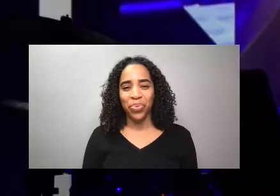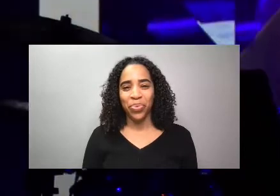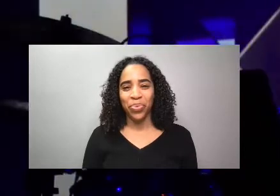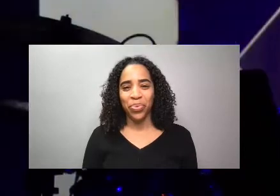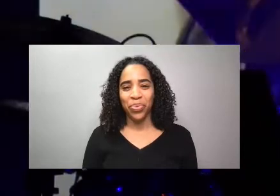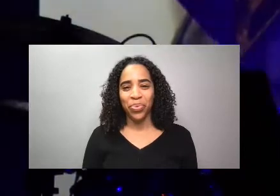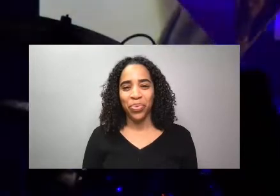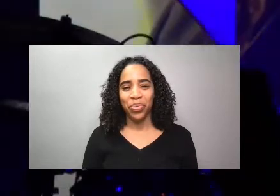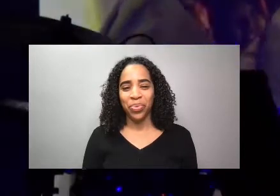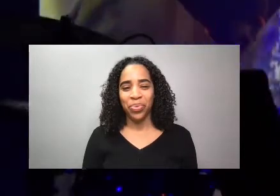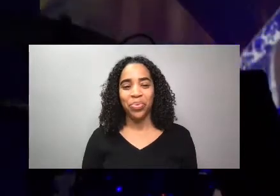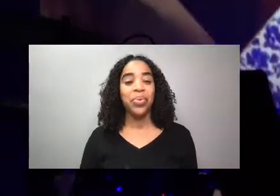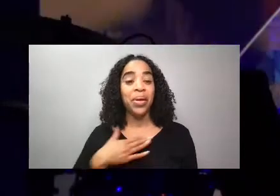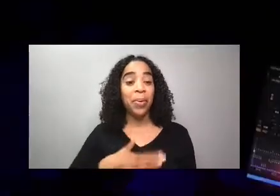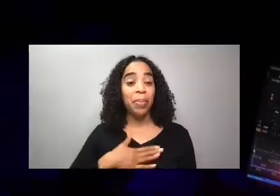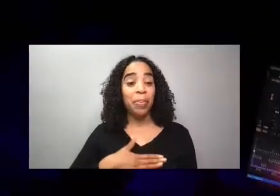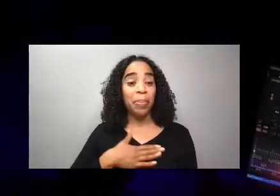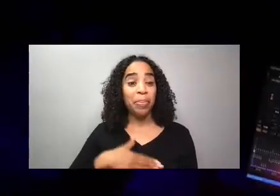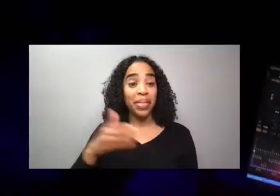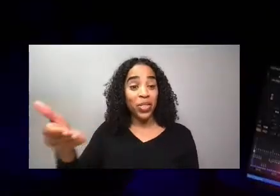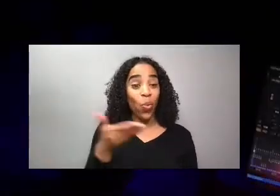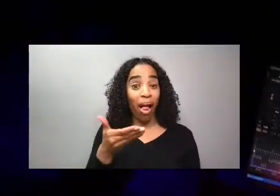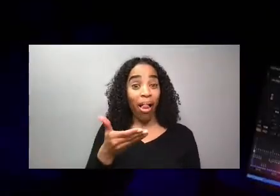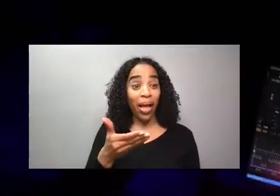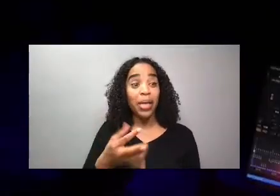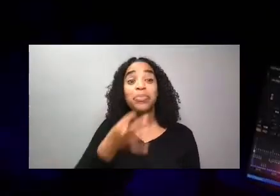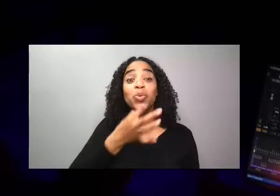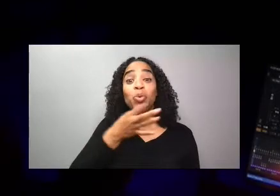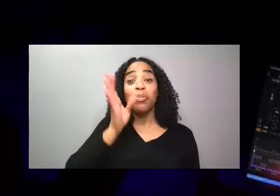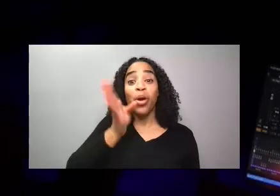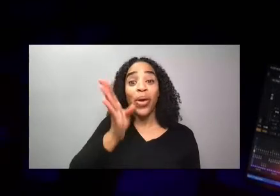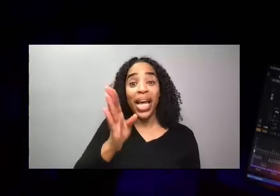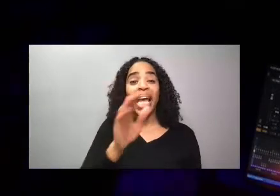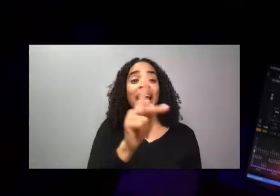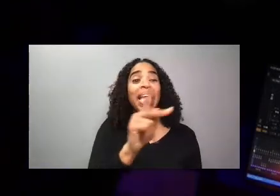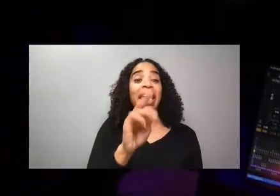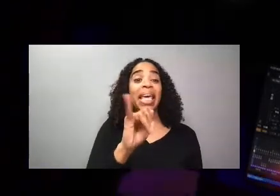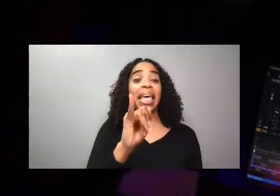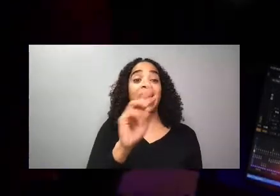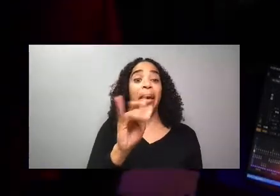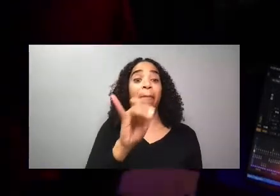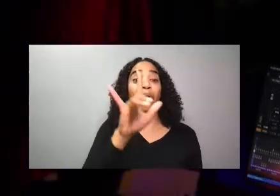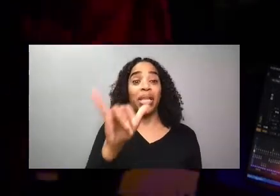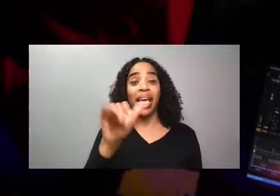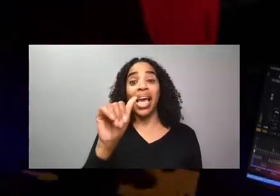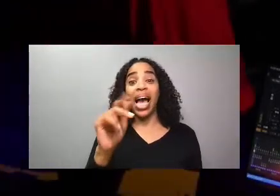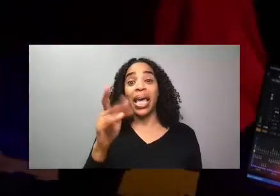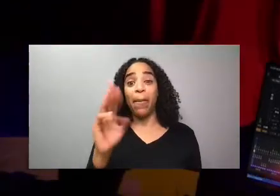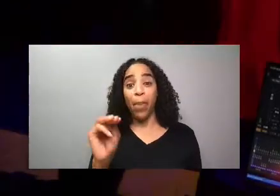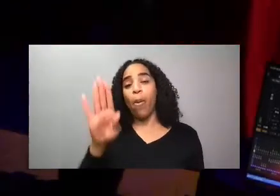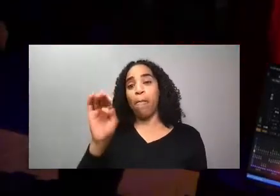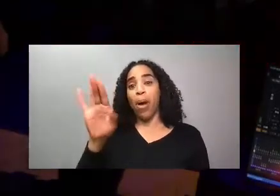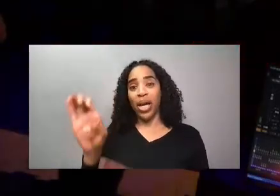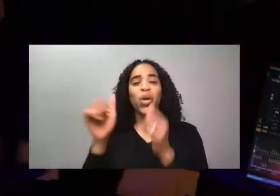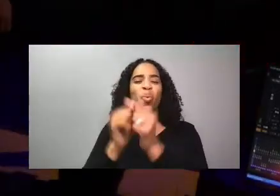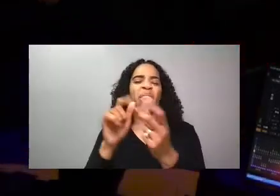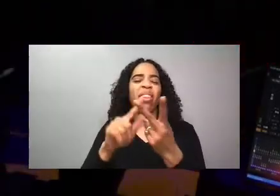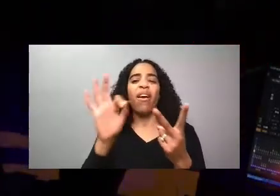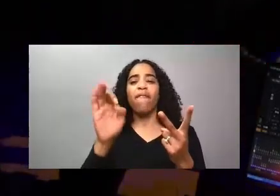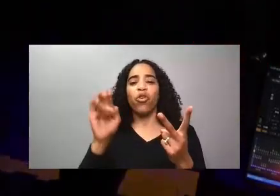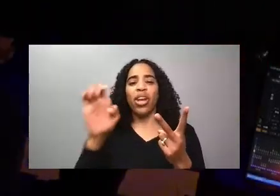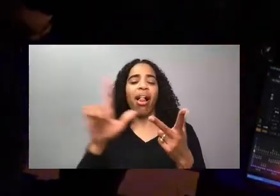Please welcome from the upcoming Broadway musical Kimberly Akimbo, Bonnie Milligan, with Fernell Hogan, Olivia